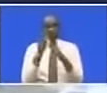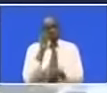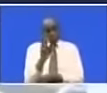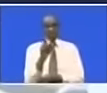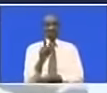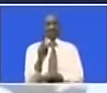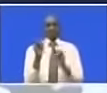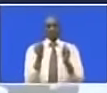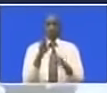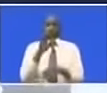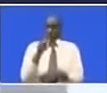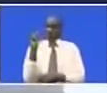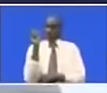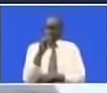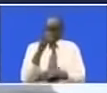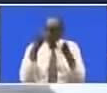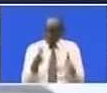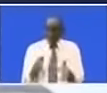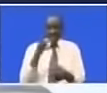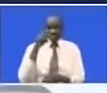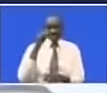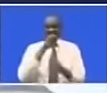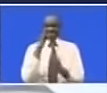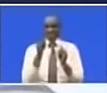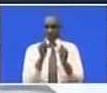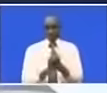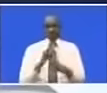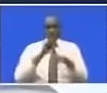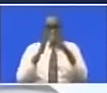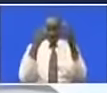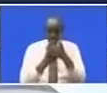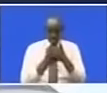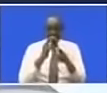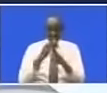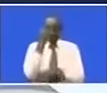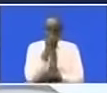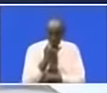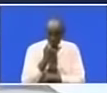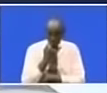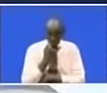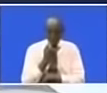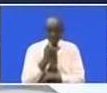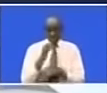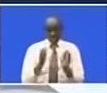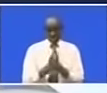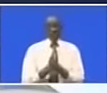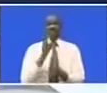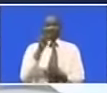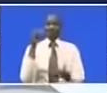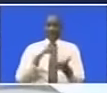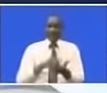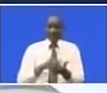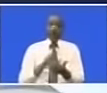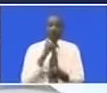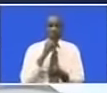Sunday. From Nairobi here at the KTN News Center, it's good night from me. My name is Yvonne Okwara Matole. We'll see you again tomorrow